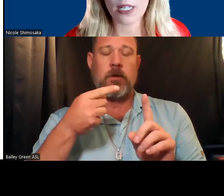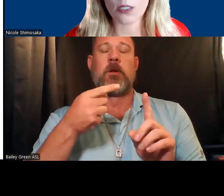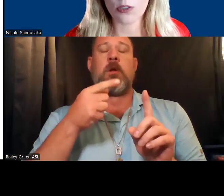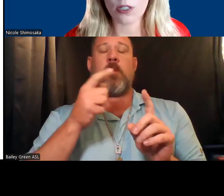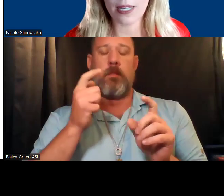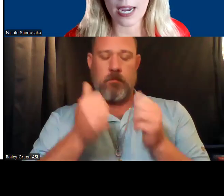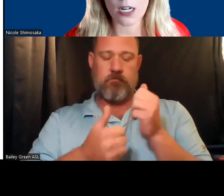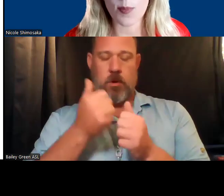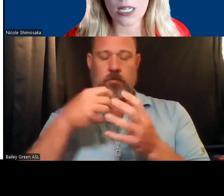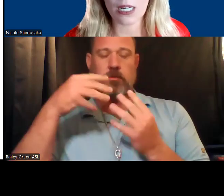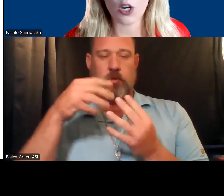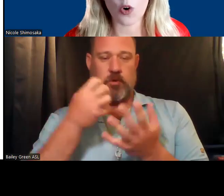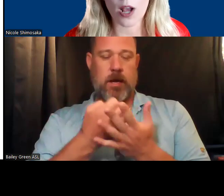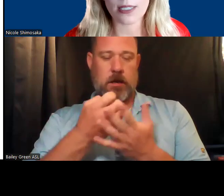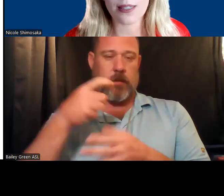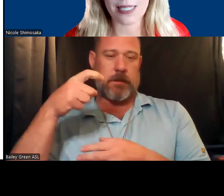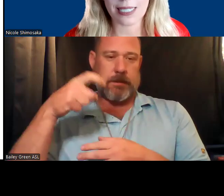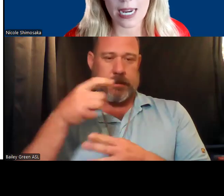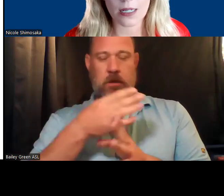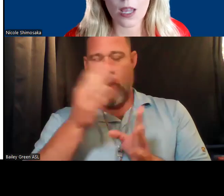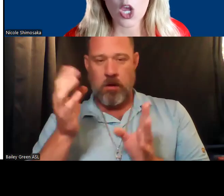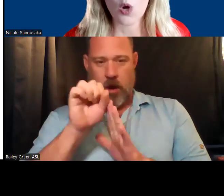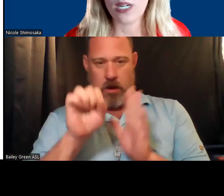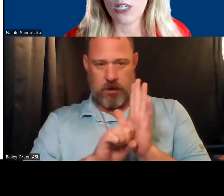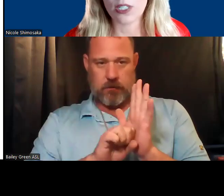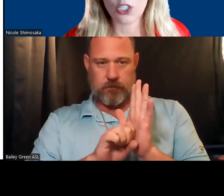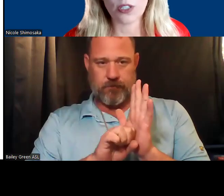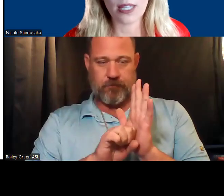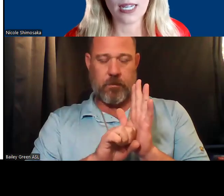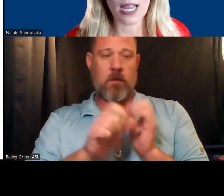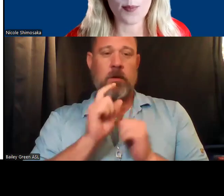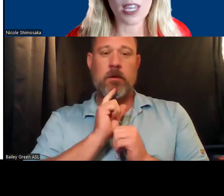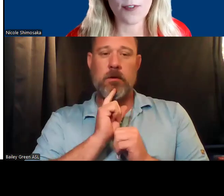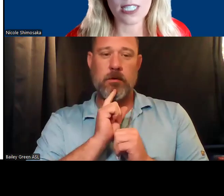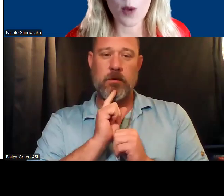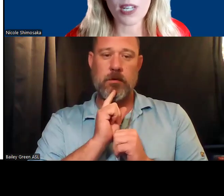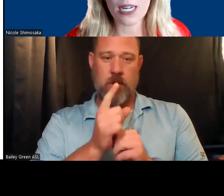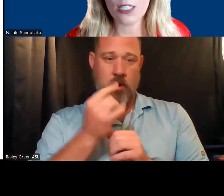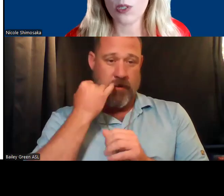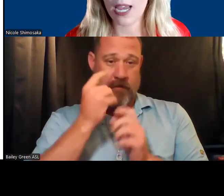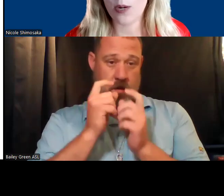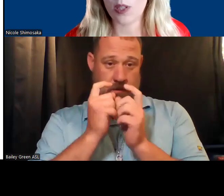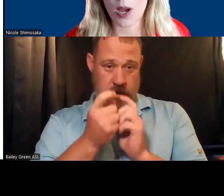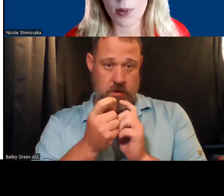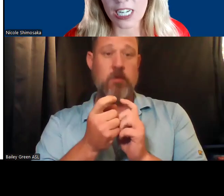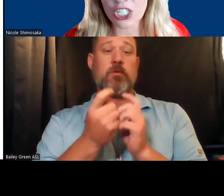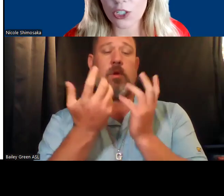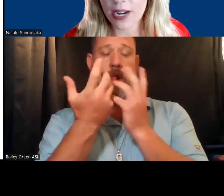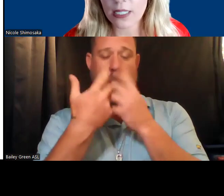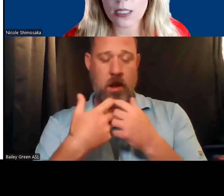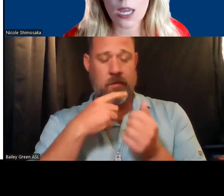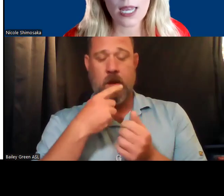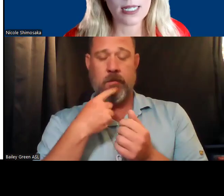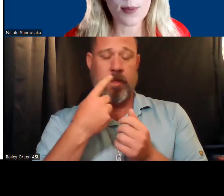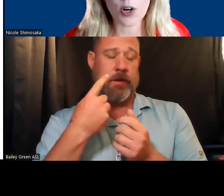greatest social and economic need across the state. We need to ensure that the IF is updated to align with population